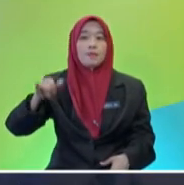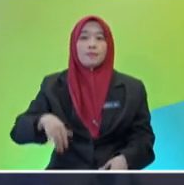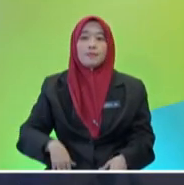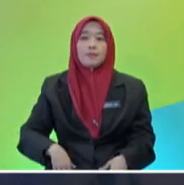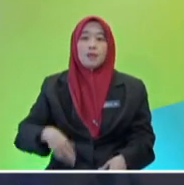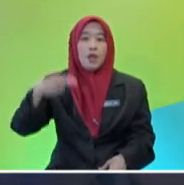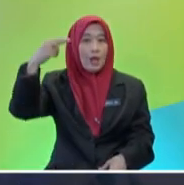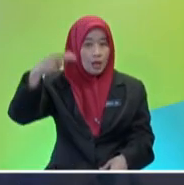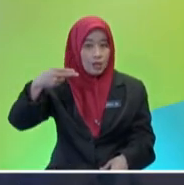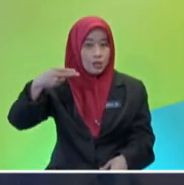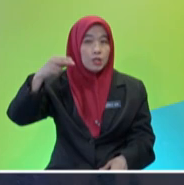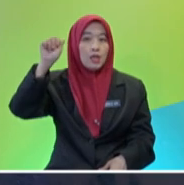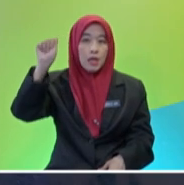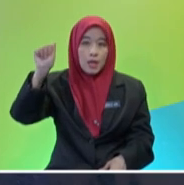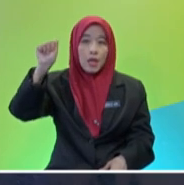as